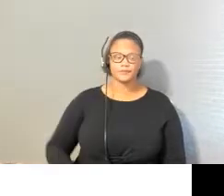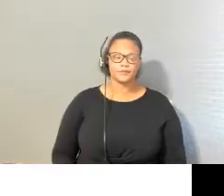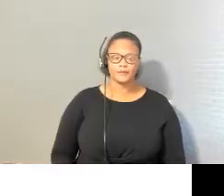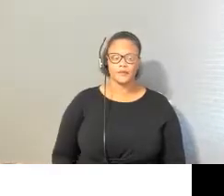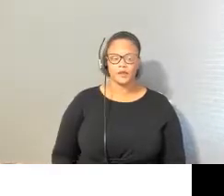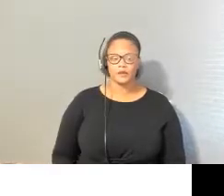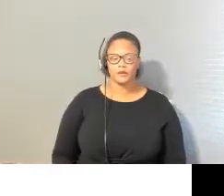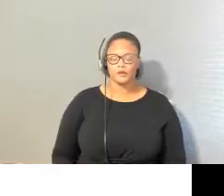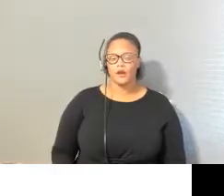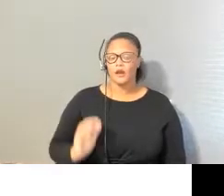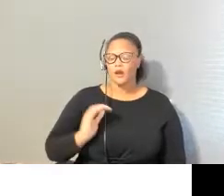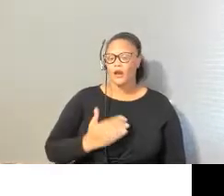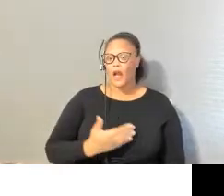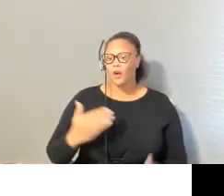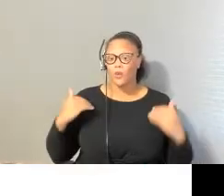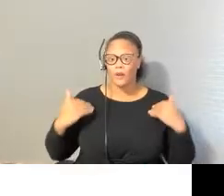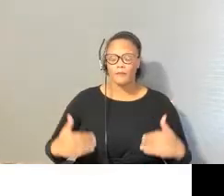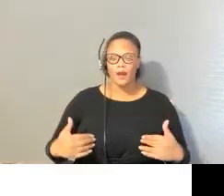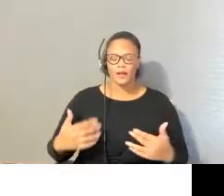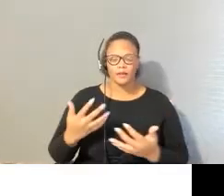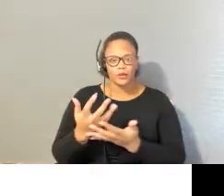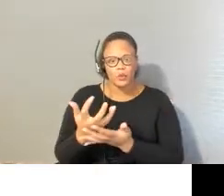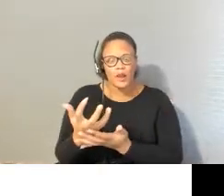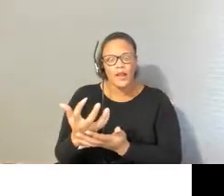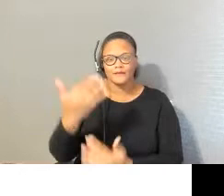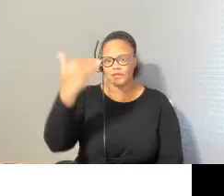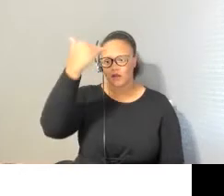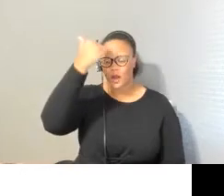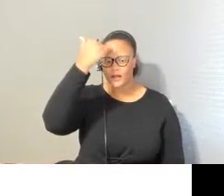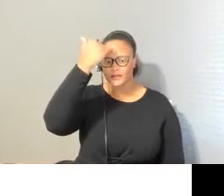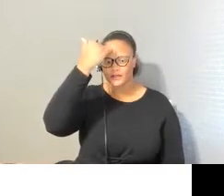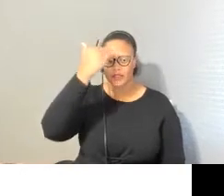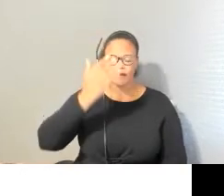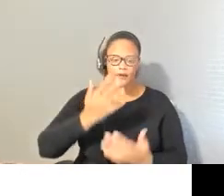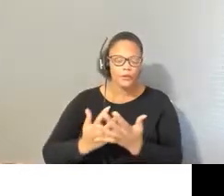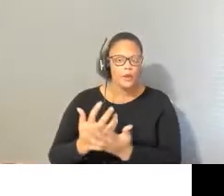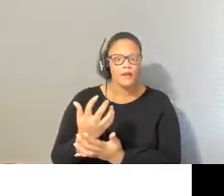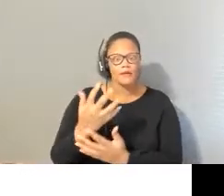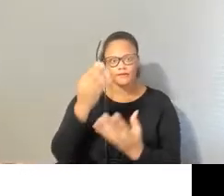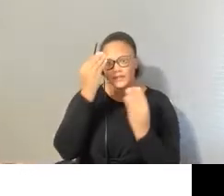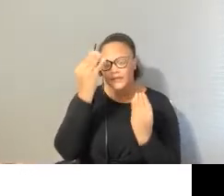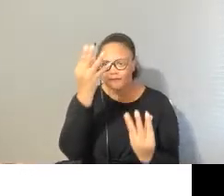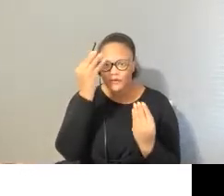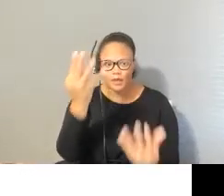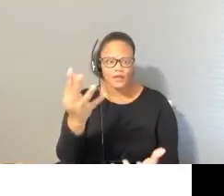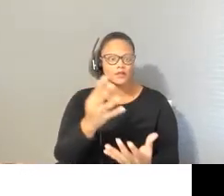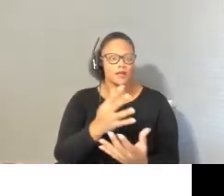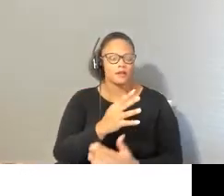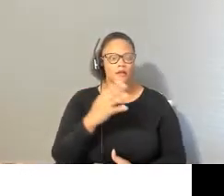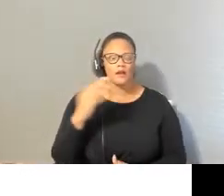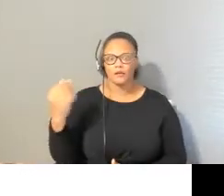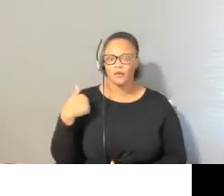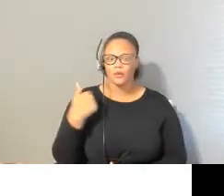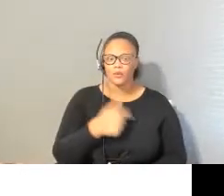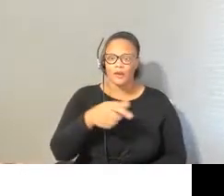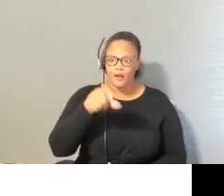intellect, our body craves knowledge. It craves information. And we've got to